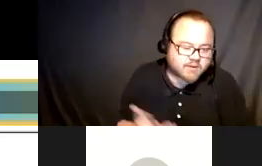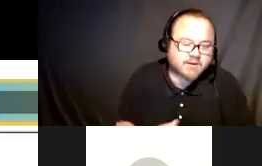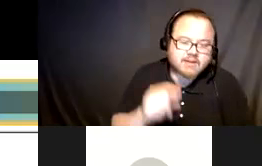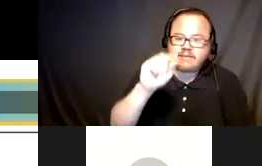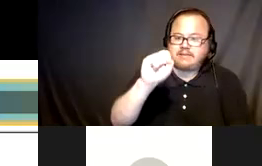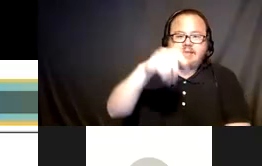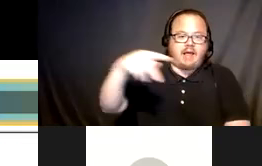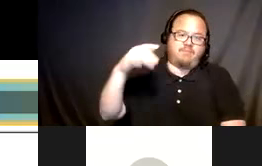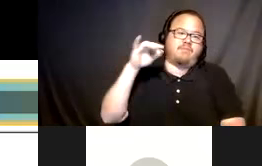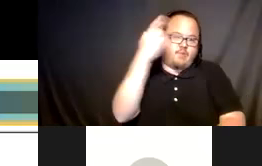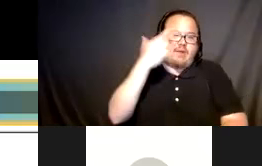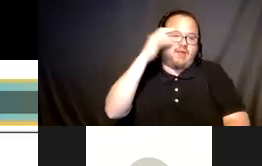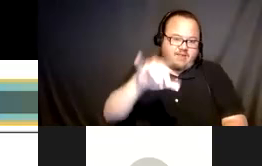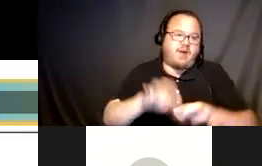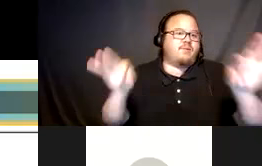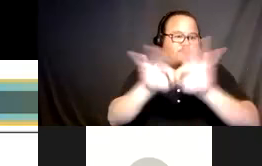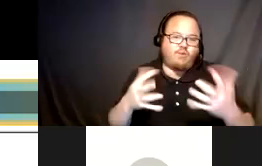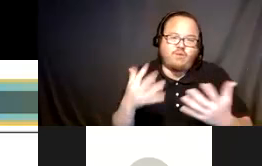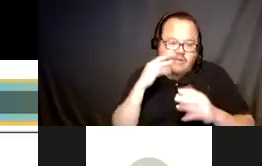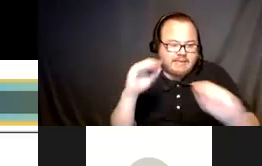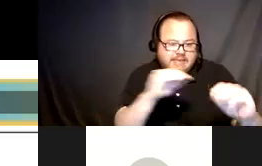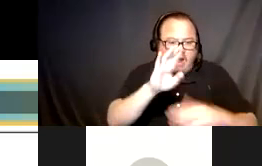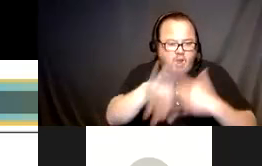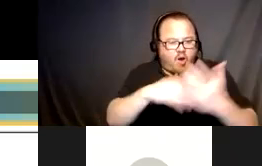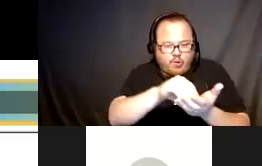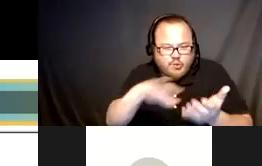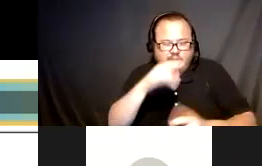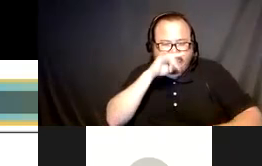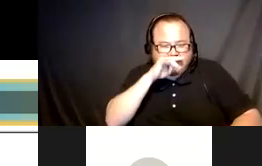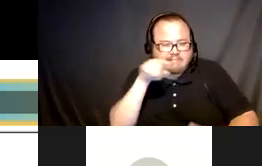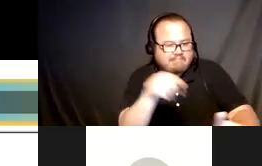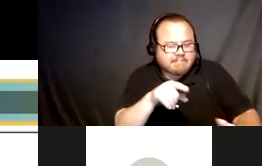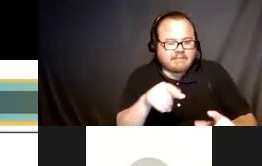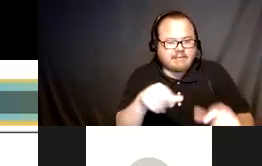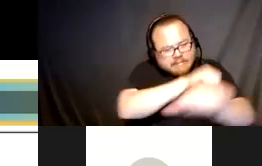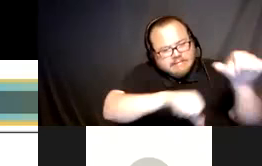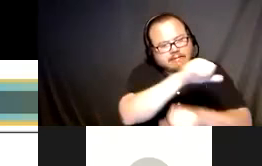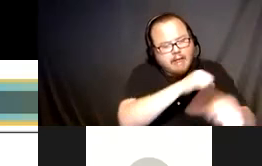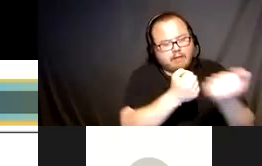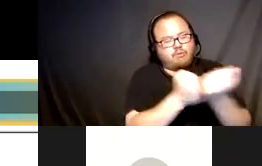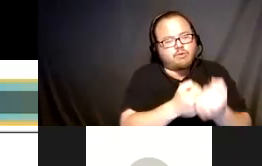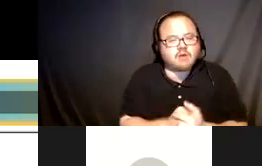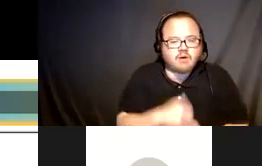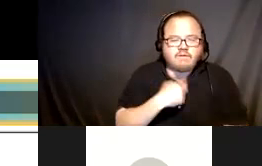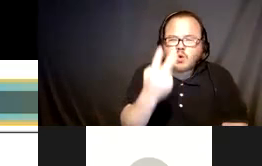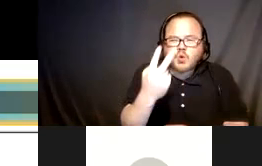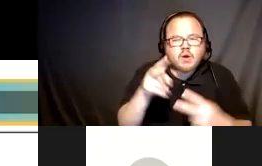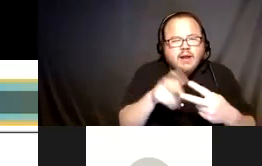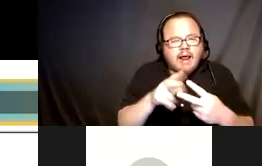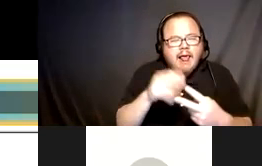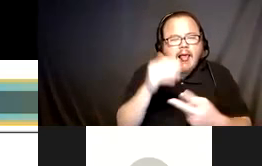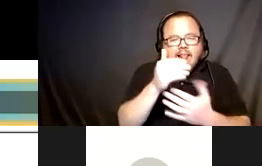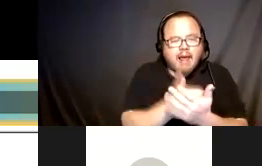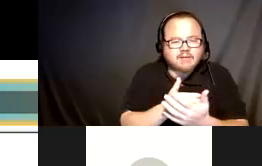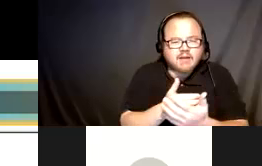is super, super important to be able to teach these kids. So they'll do 2 different lessons, and I think it's like 1.5 to